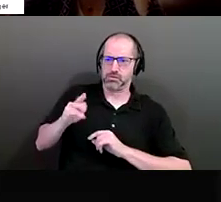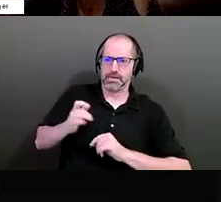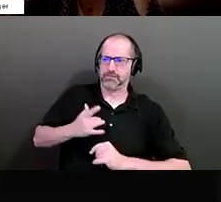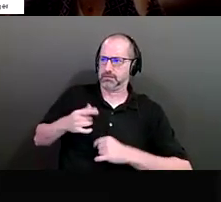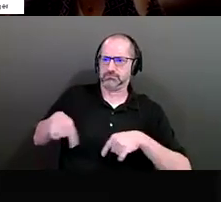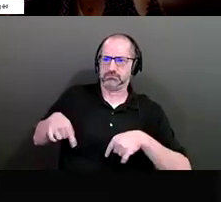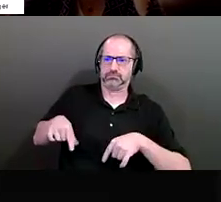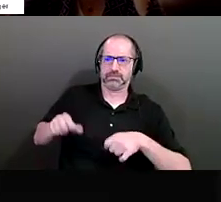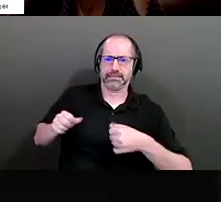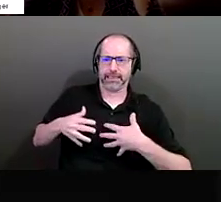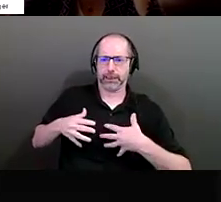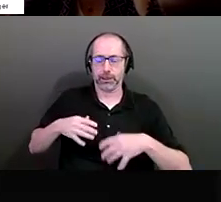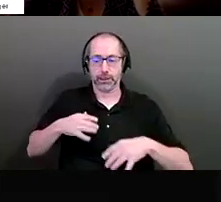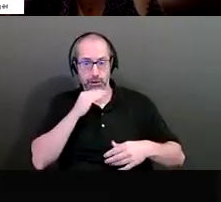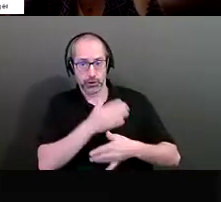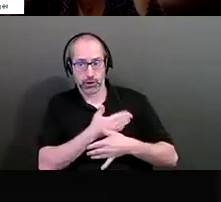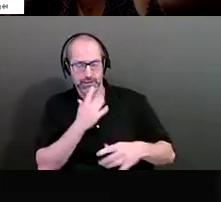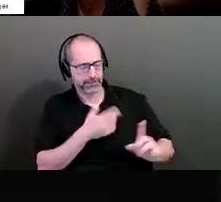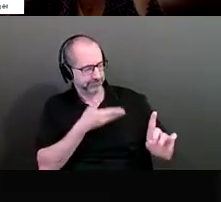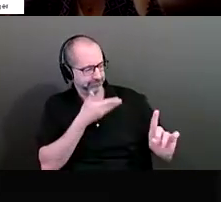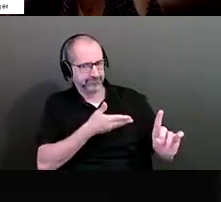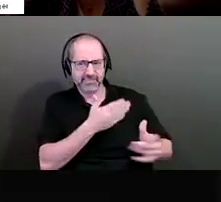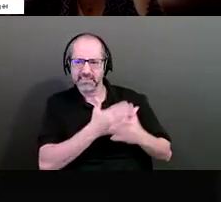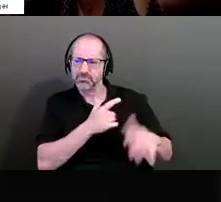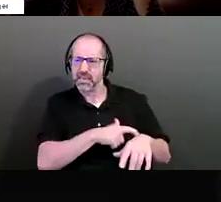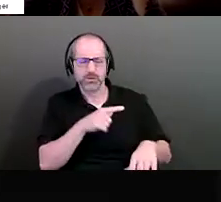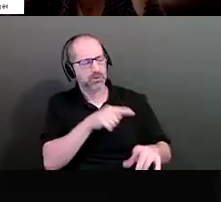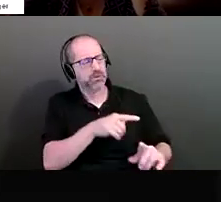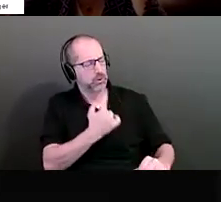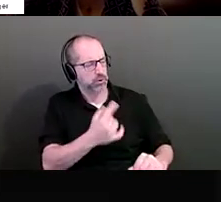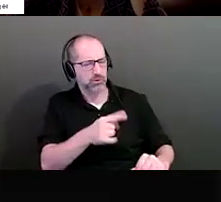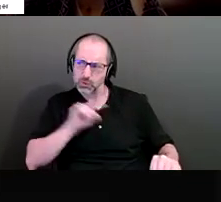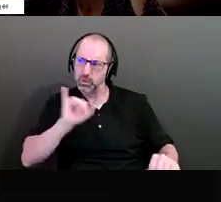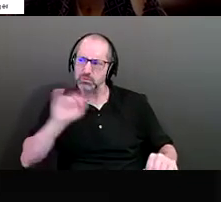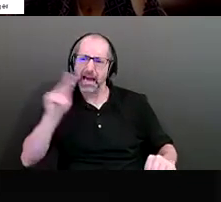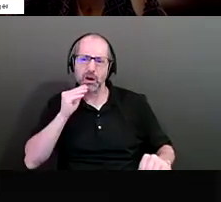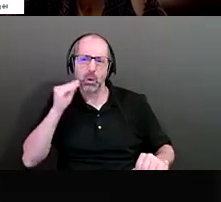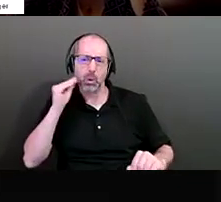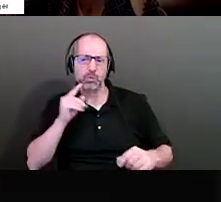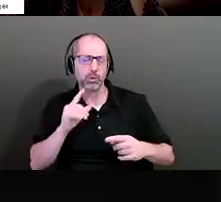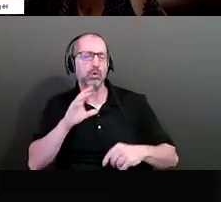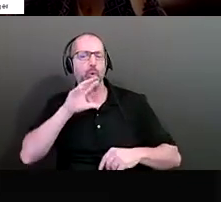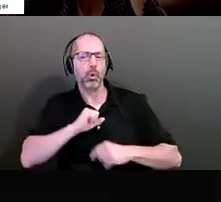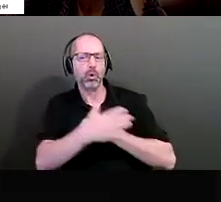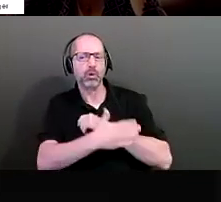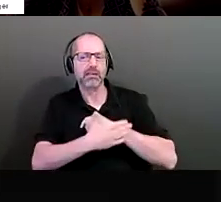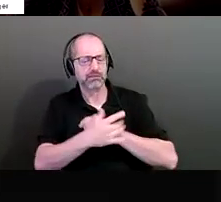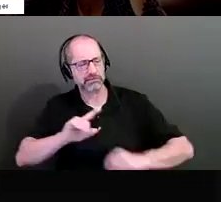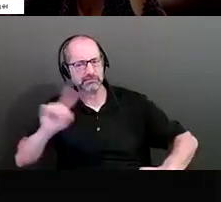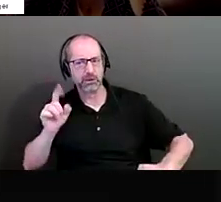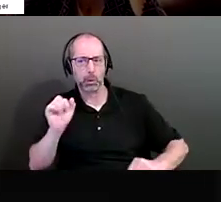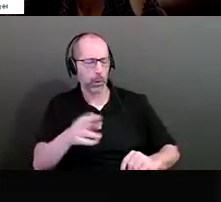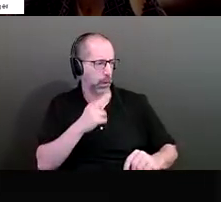angrily even said, sometimes didn't Grace miss the old country and want to go back home? Or that she would need to move to a nursing home if she